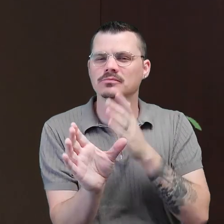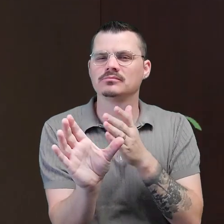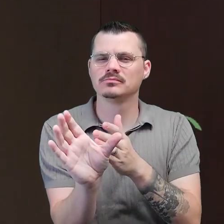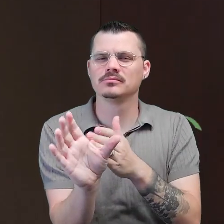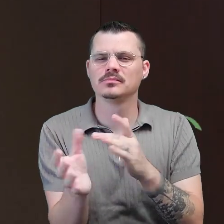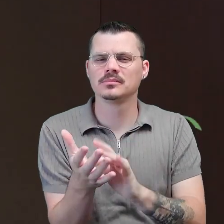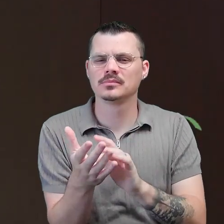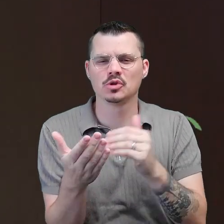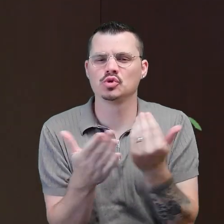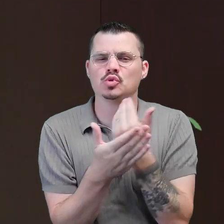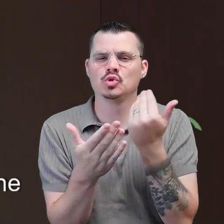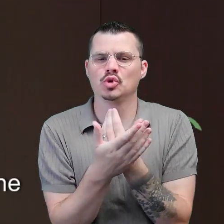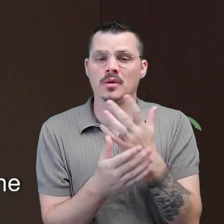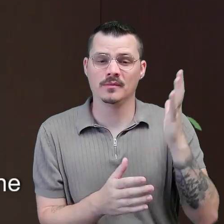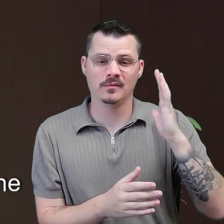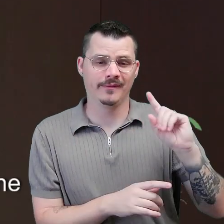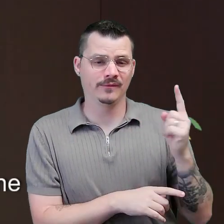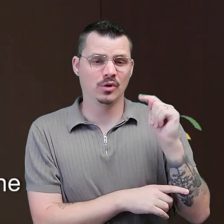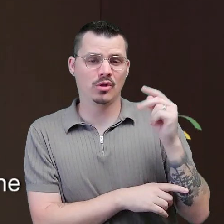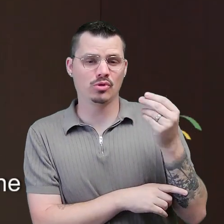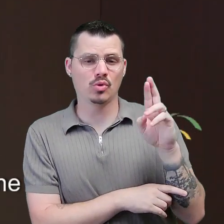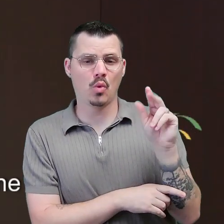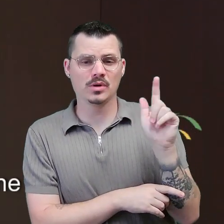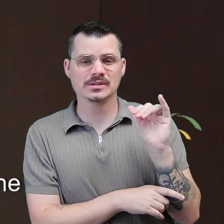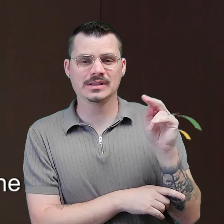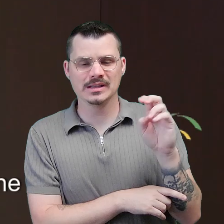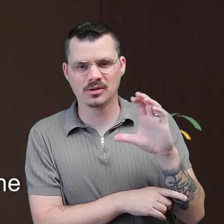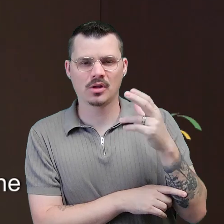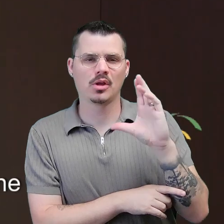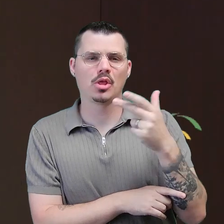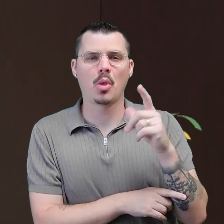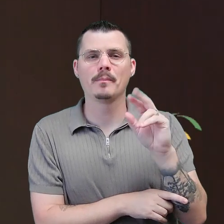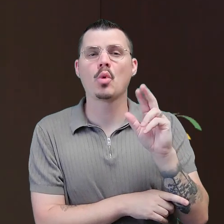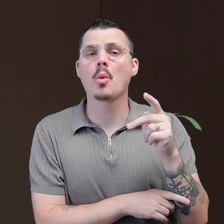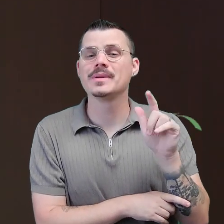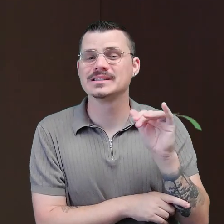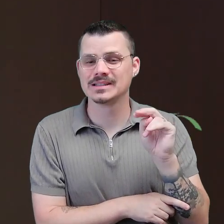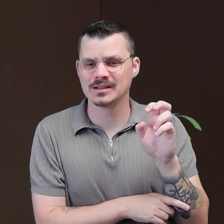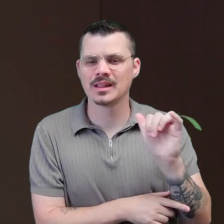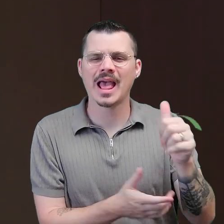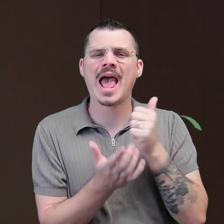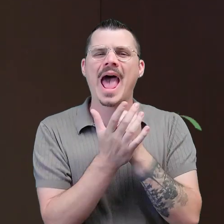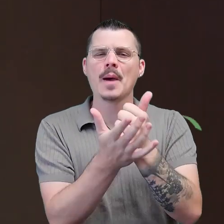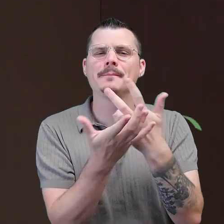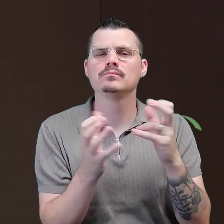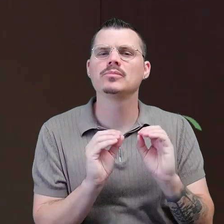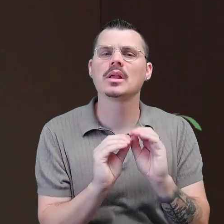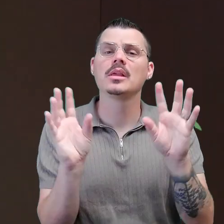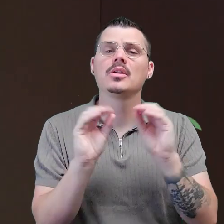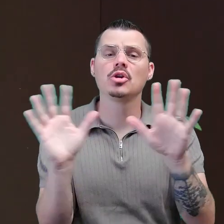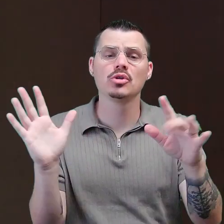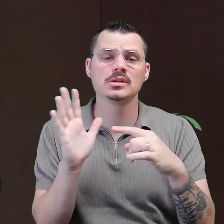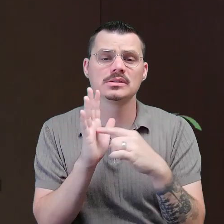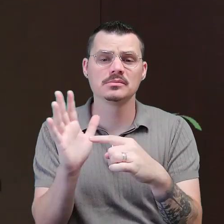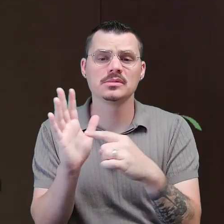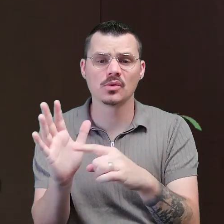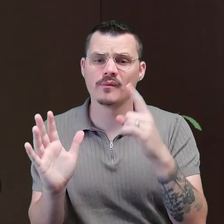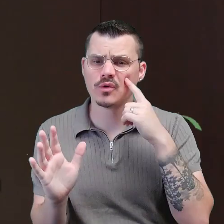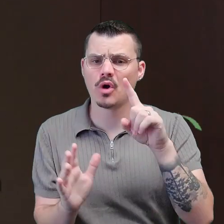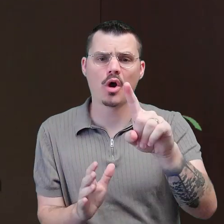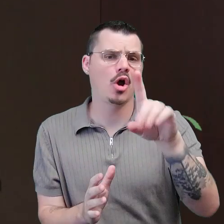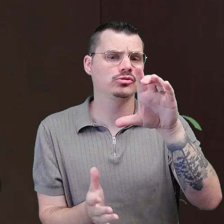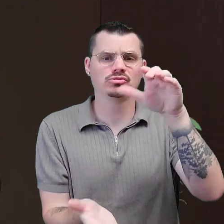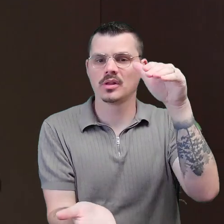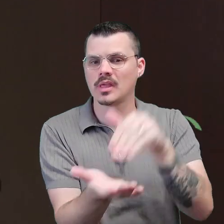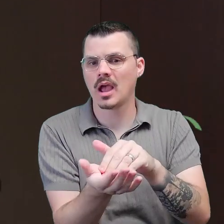ones. The first one was Thorazine, chlorpromazine, that helped clear the symptoms of